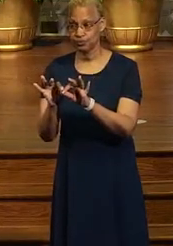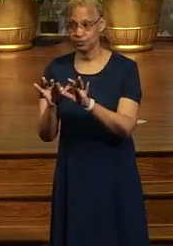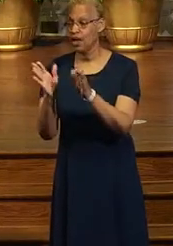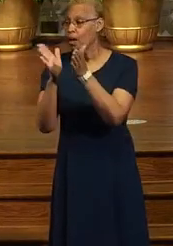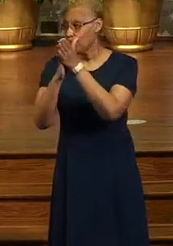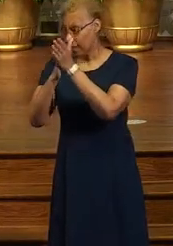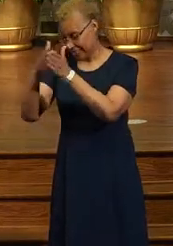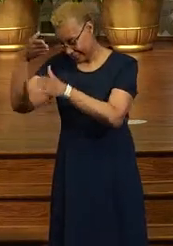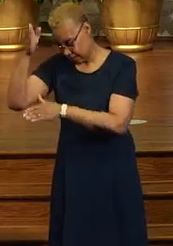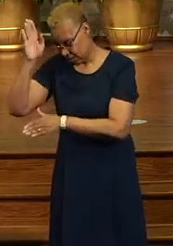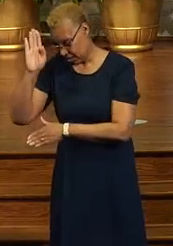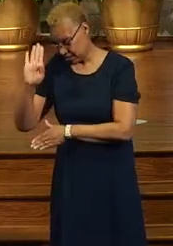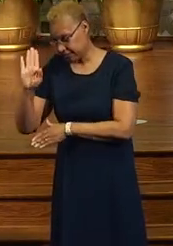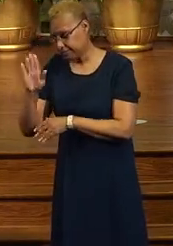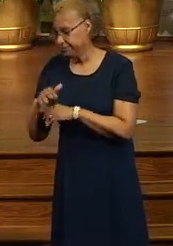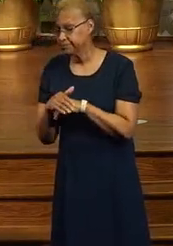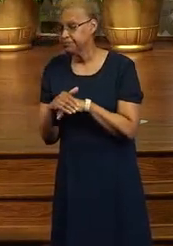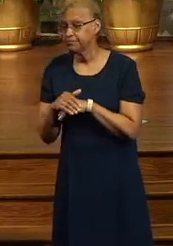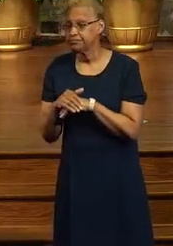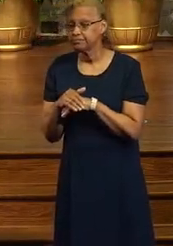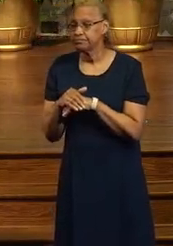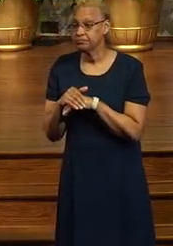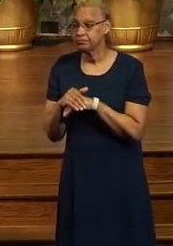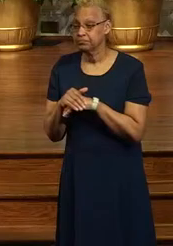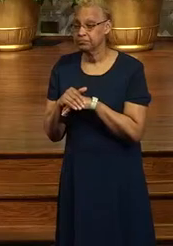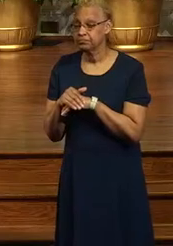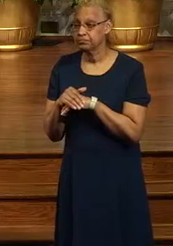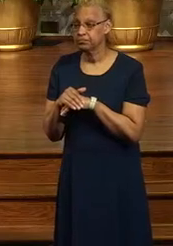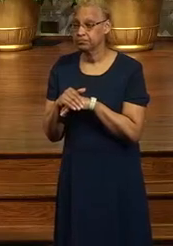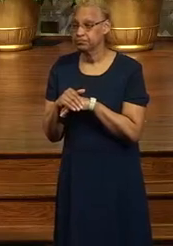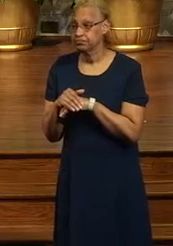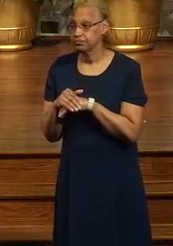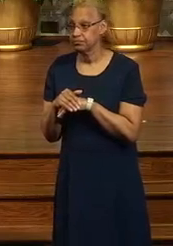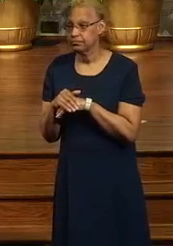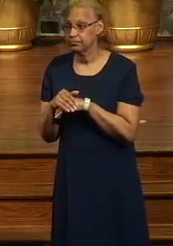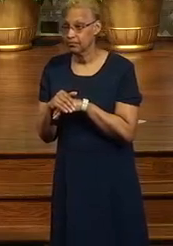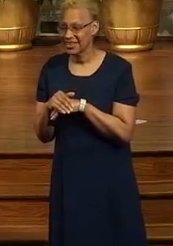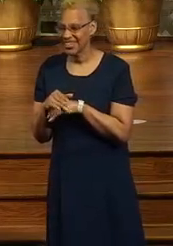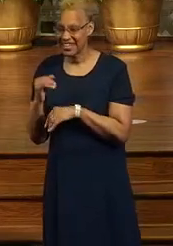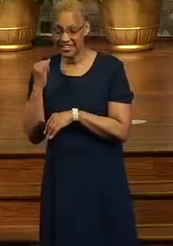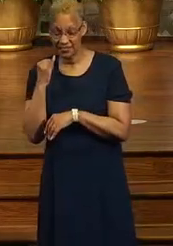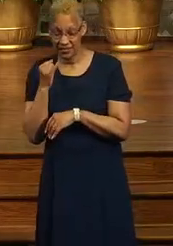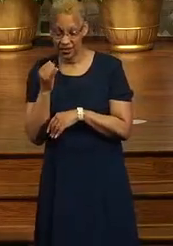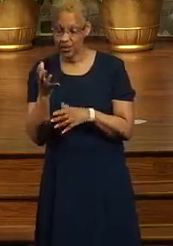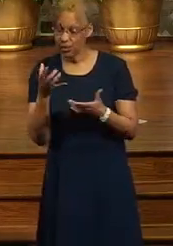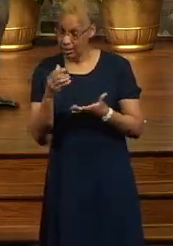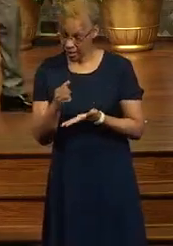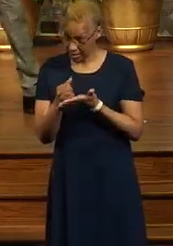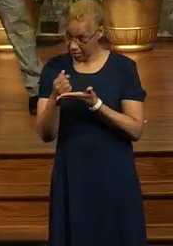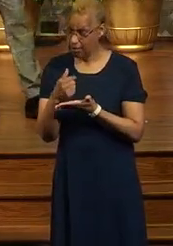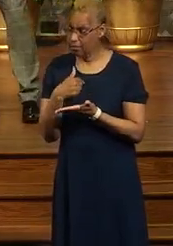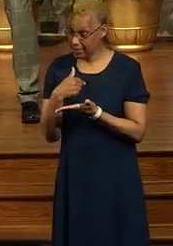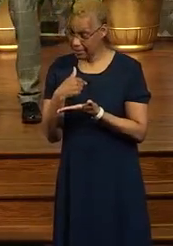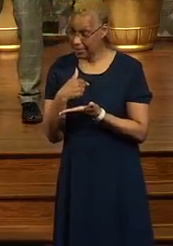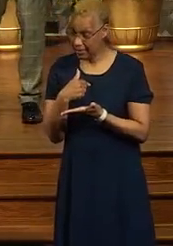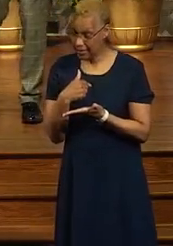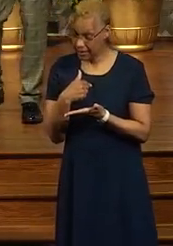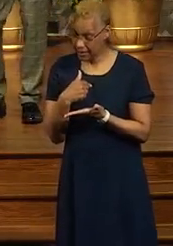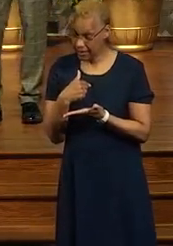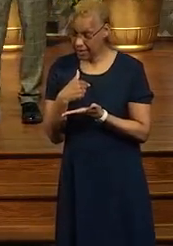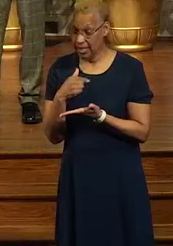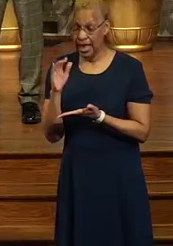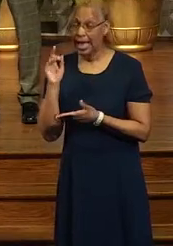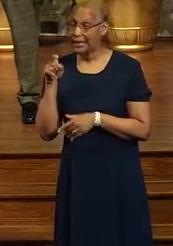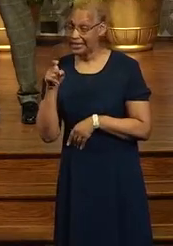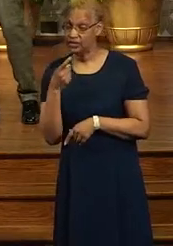Praise God. Now, if you want to help me get through this, I need a